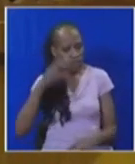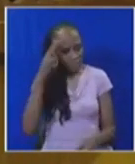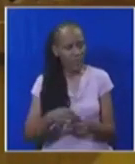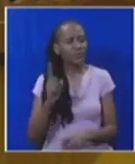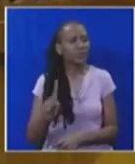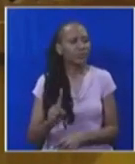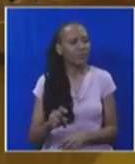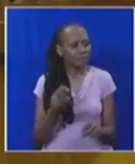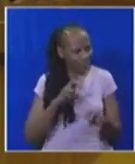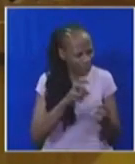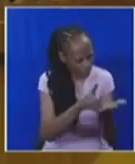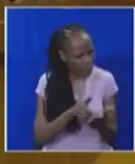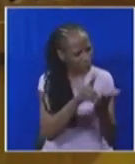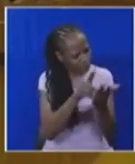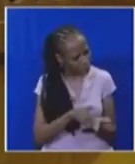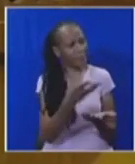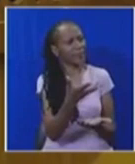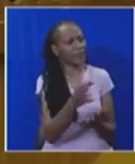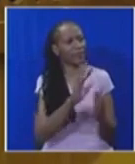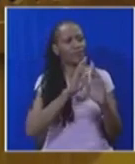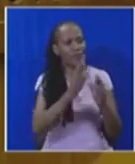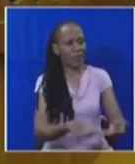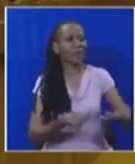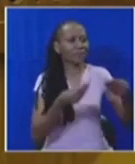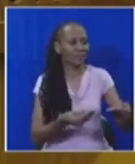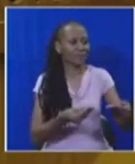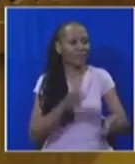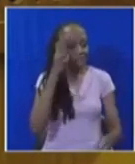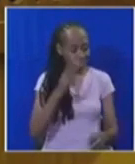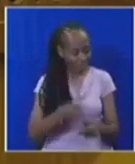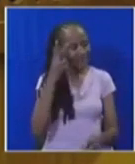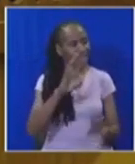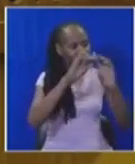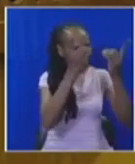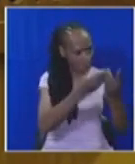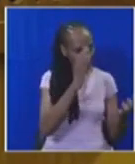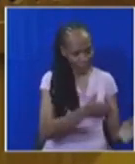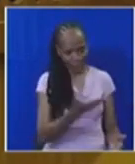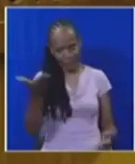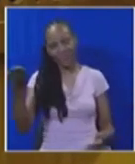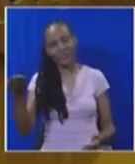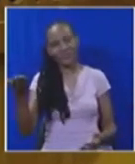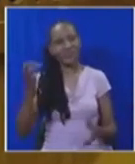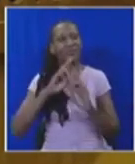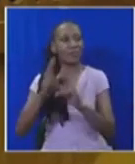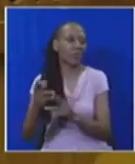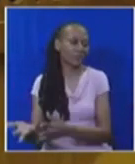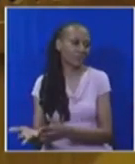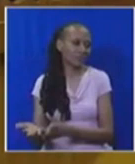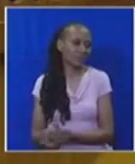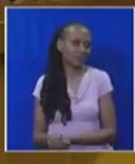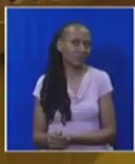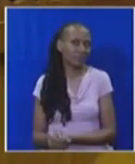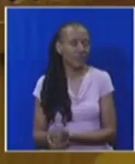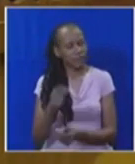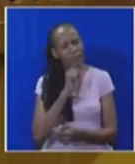it's only through the continued pressure from the DA over the past weeks that the department finally uploaded the reports to their website. Their actions